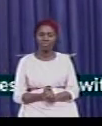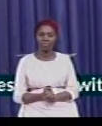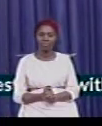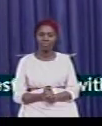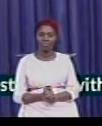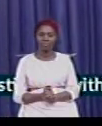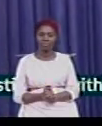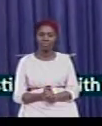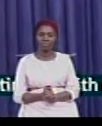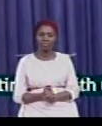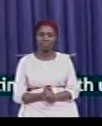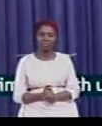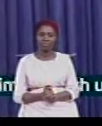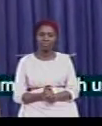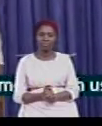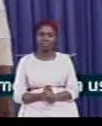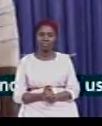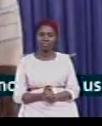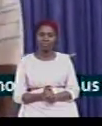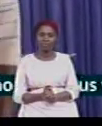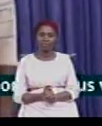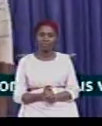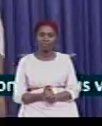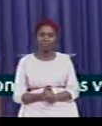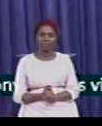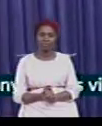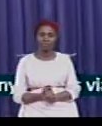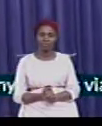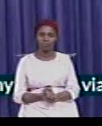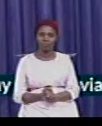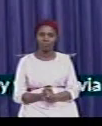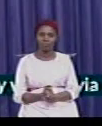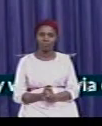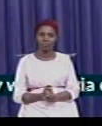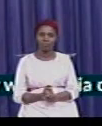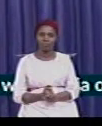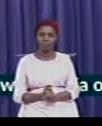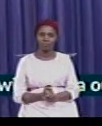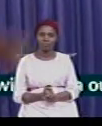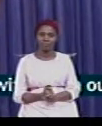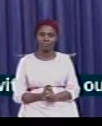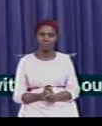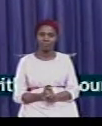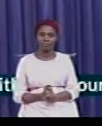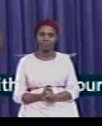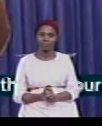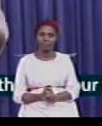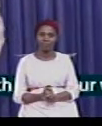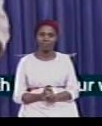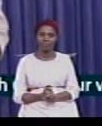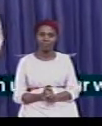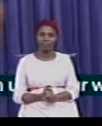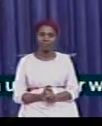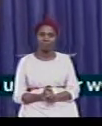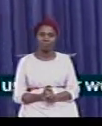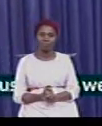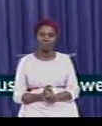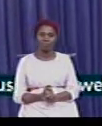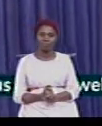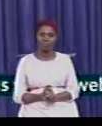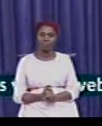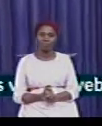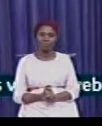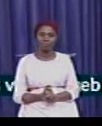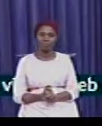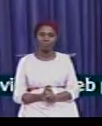zone na ye ben hyemu ya si no na me bompa ye afa ne ma bi hu na me pese awradie boa me na me tumi bompa